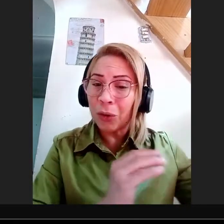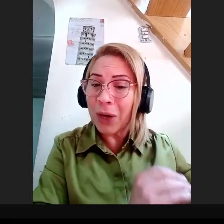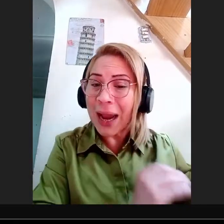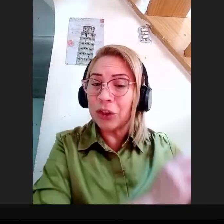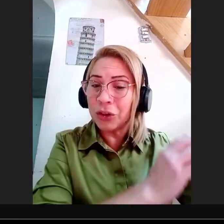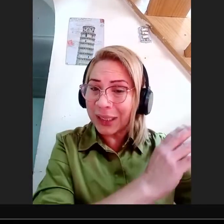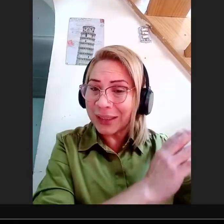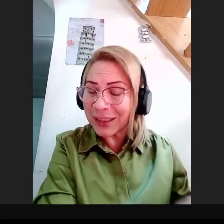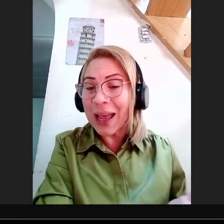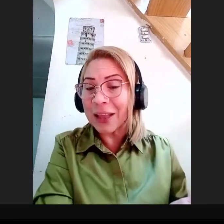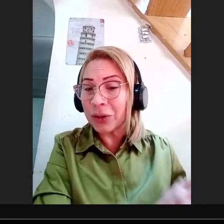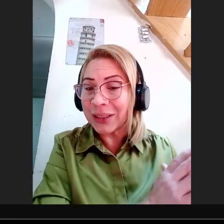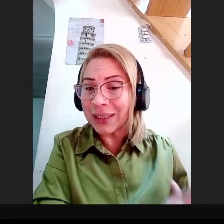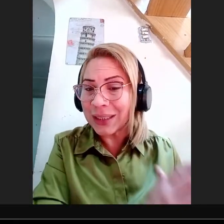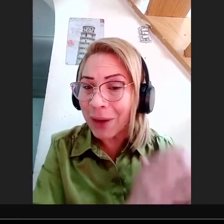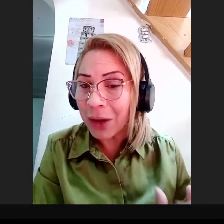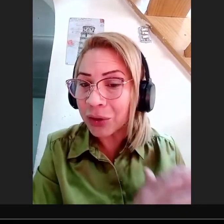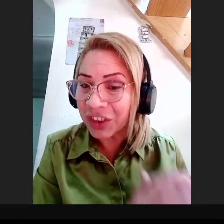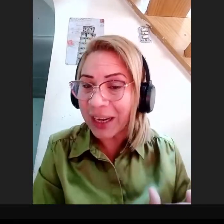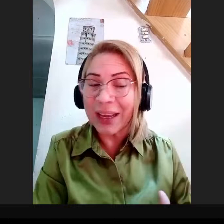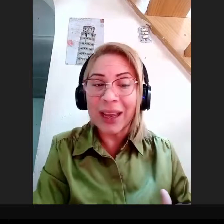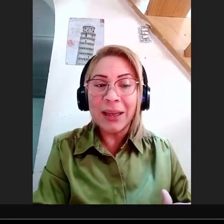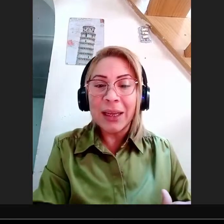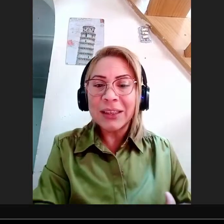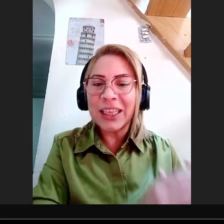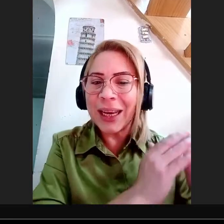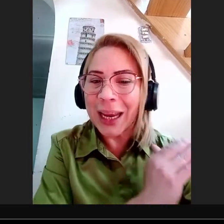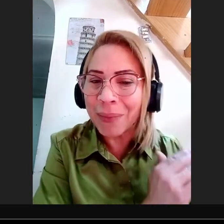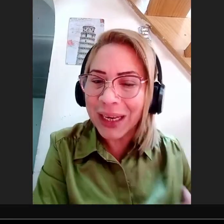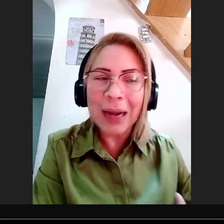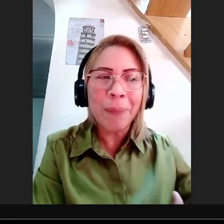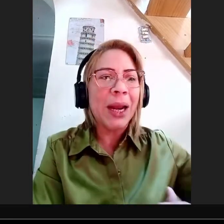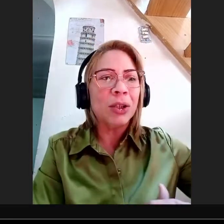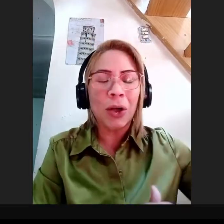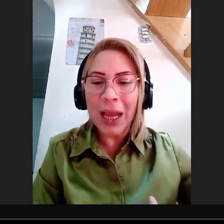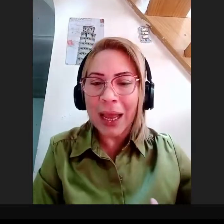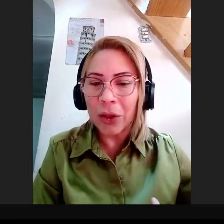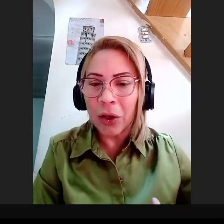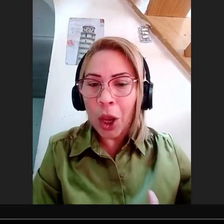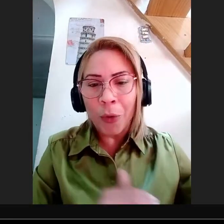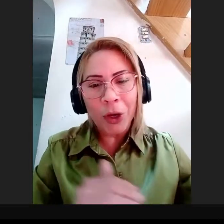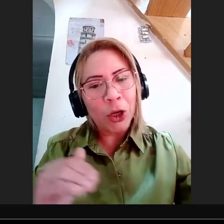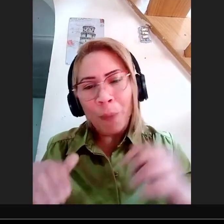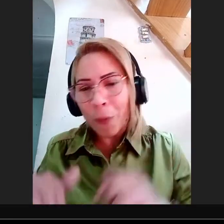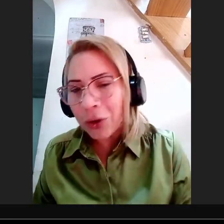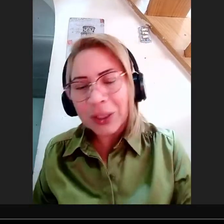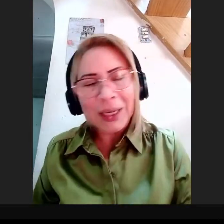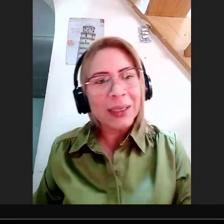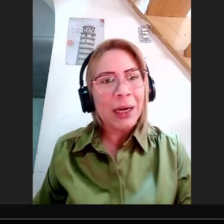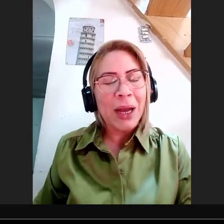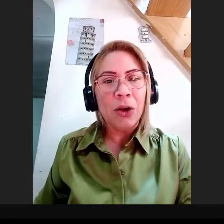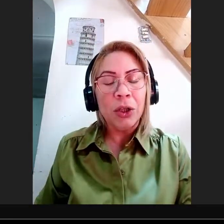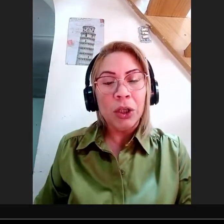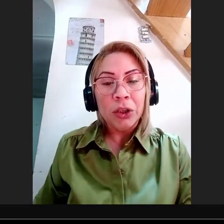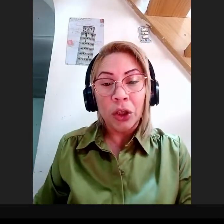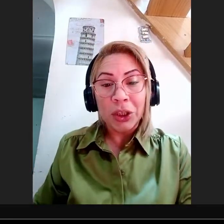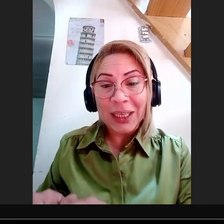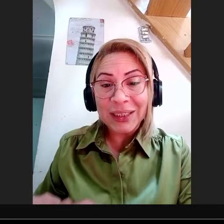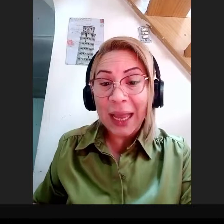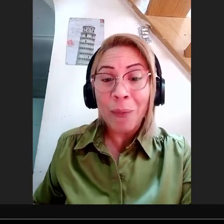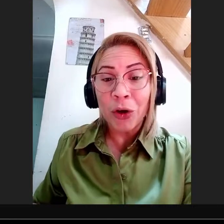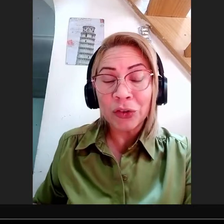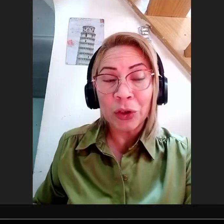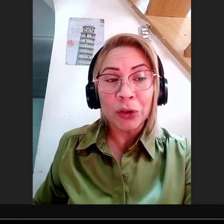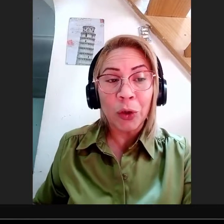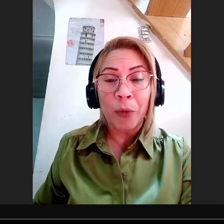who lives in his community in the rural sector close to work has to migrate because